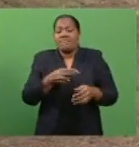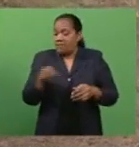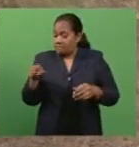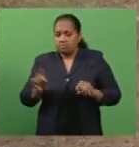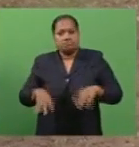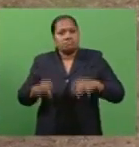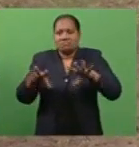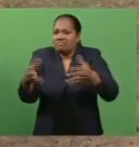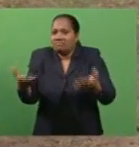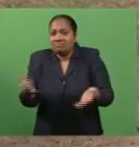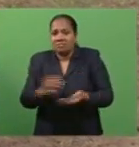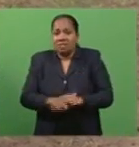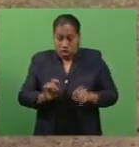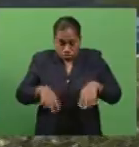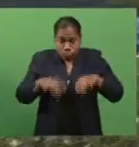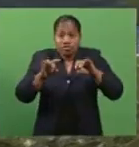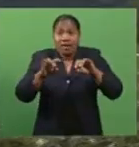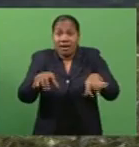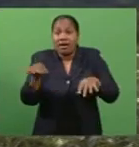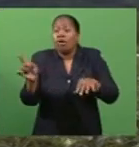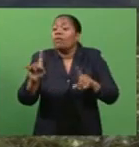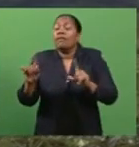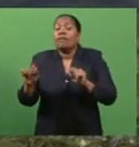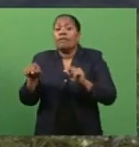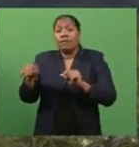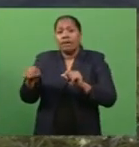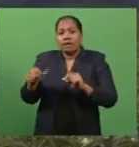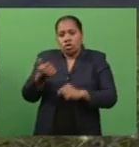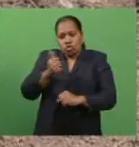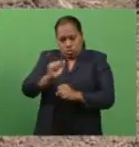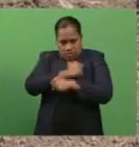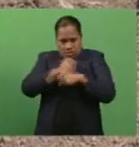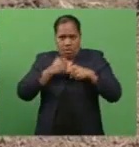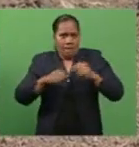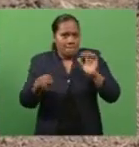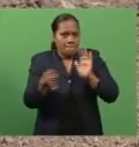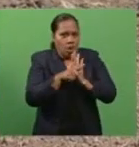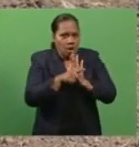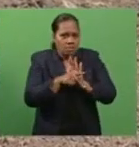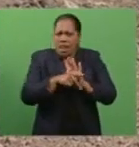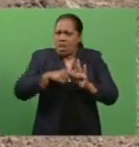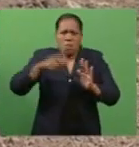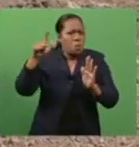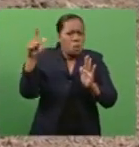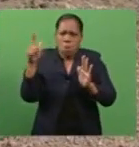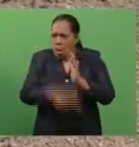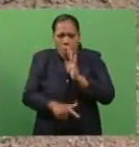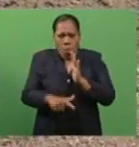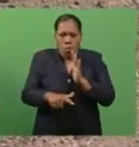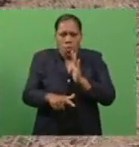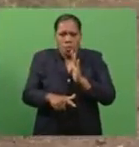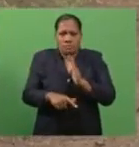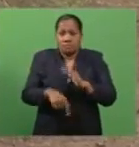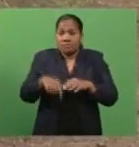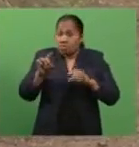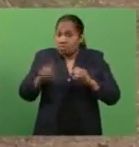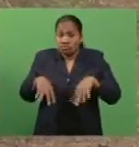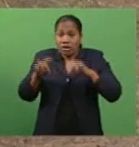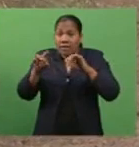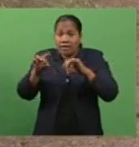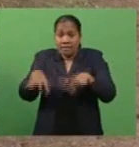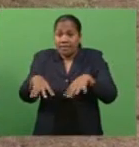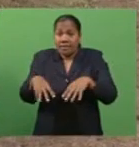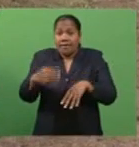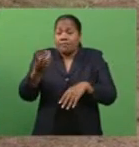the Australian importers are doing is then to use our price, pay a very low amount, pay the Australian farmers 10 times more than what